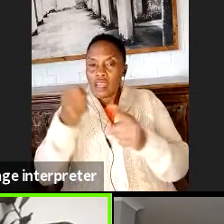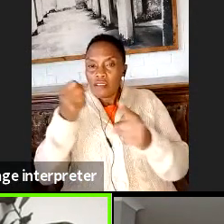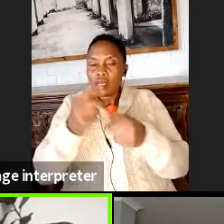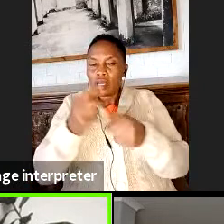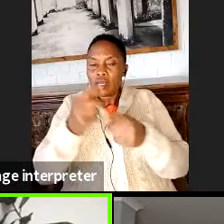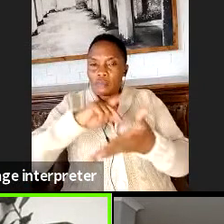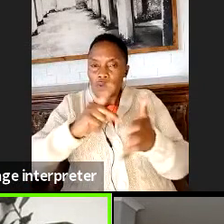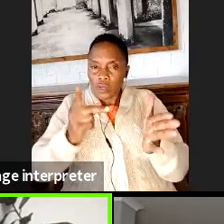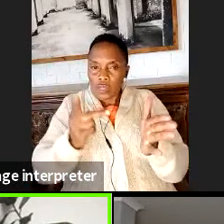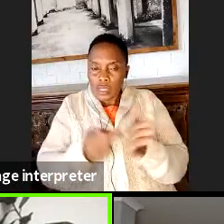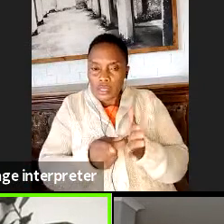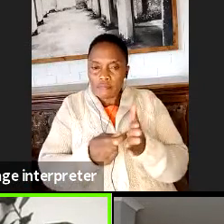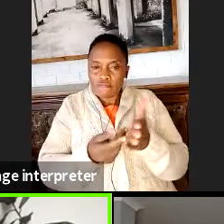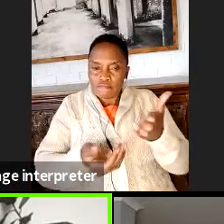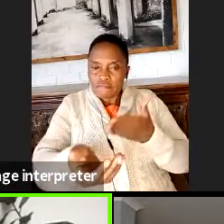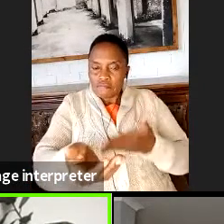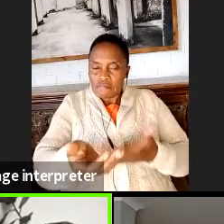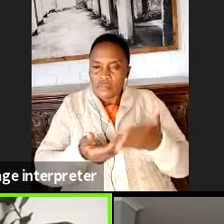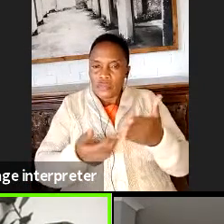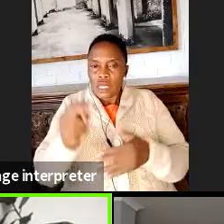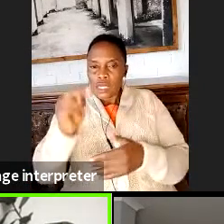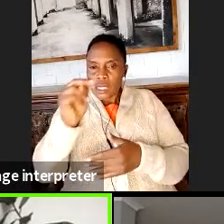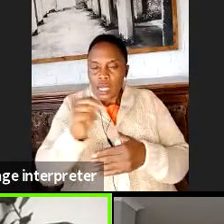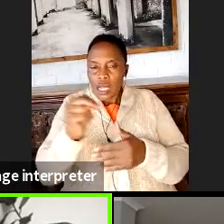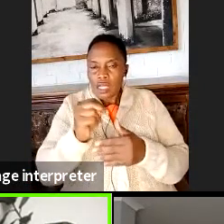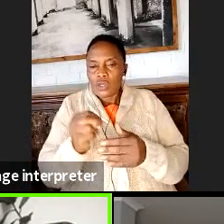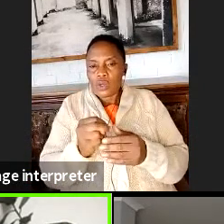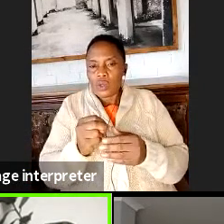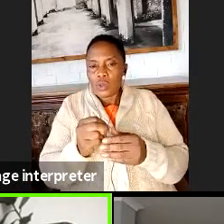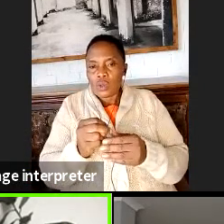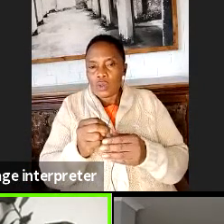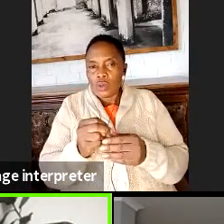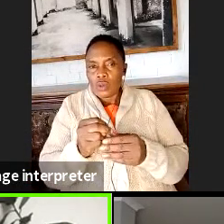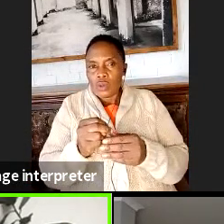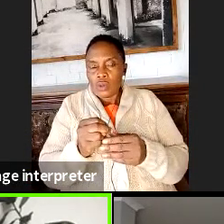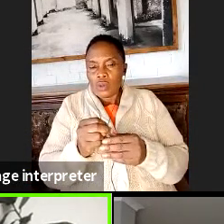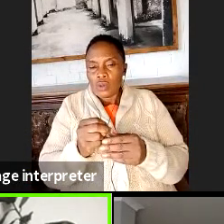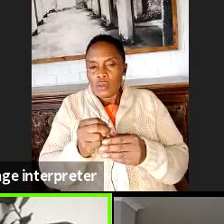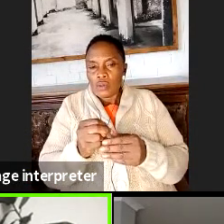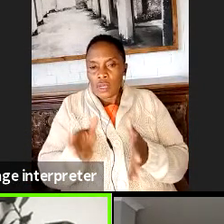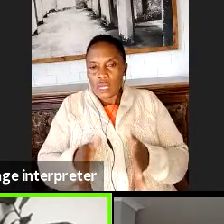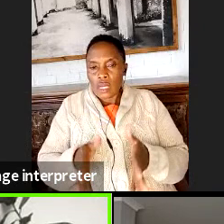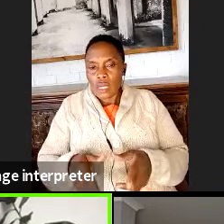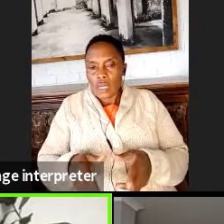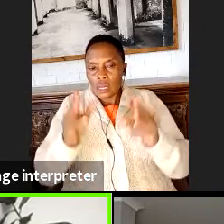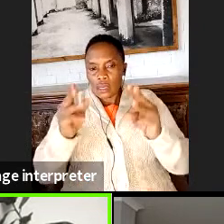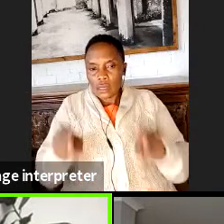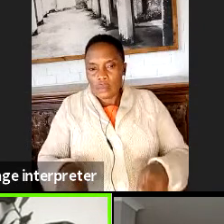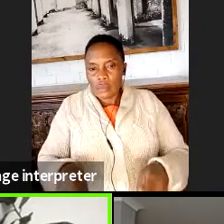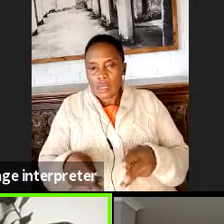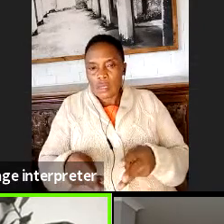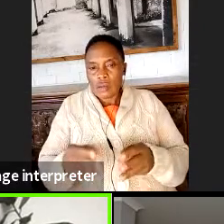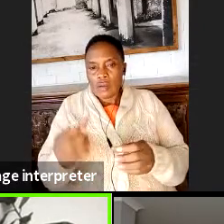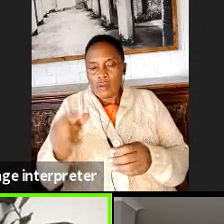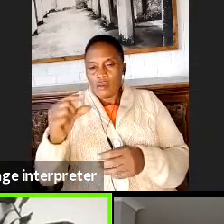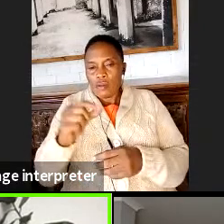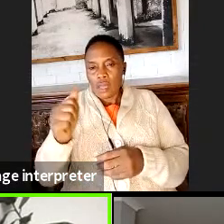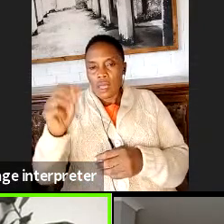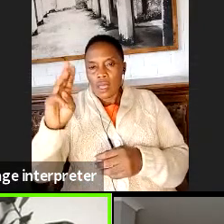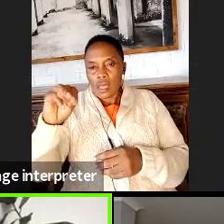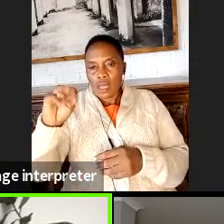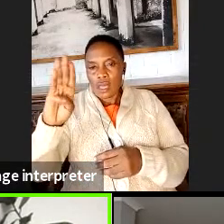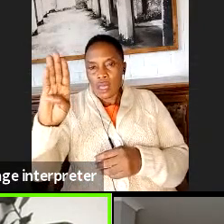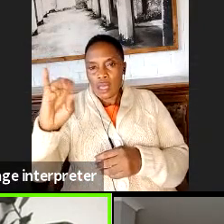engaging the National Assembly of the Gambia. So thank you